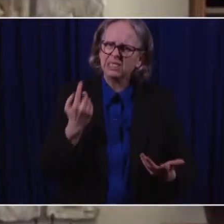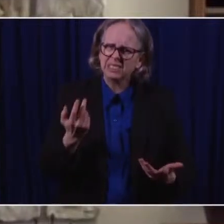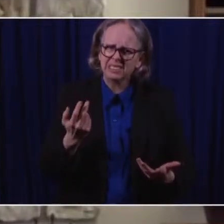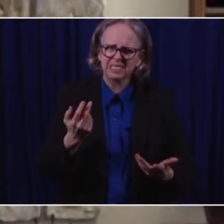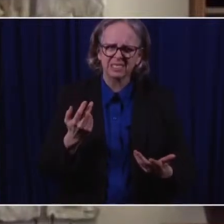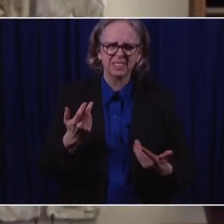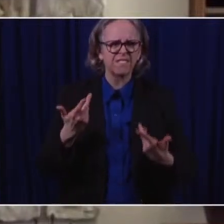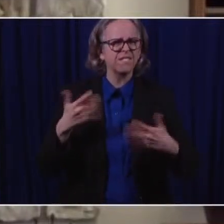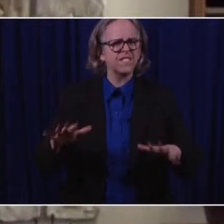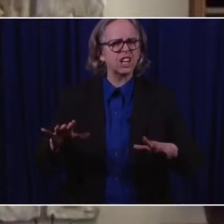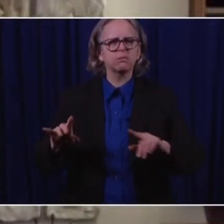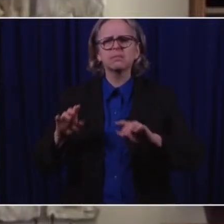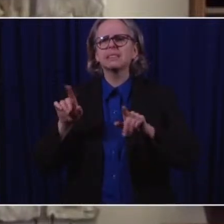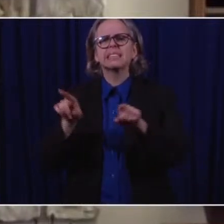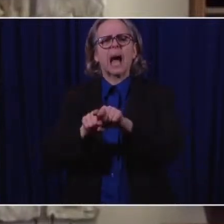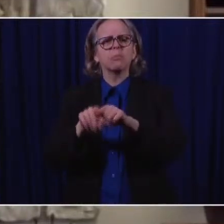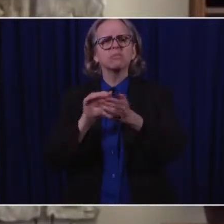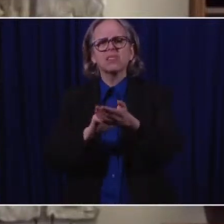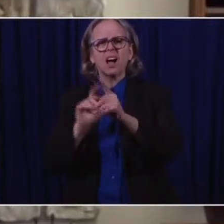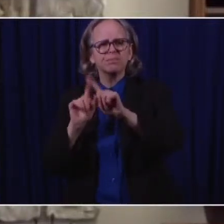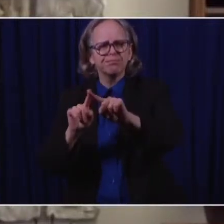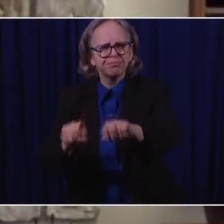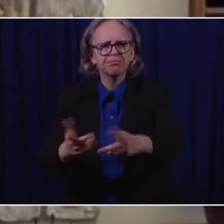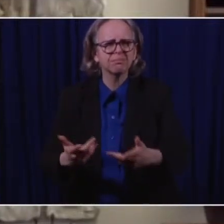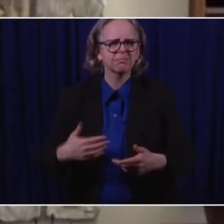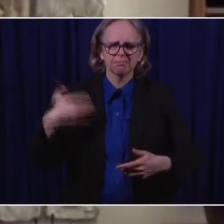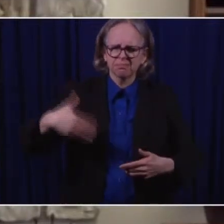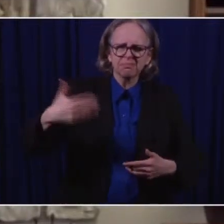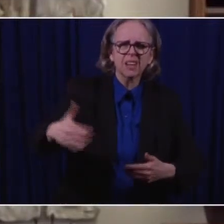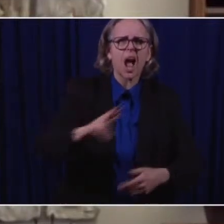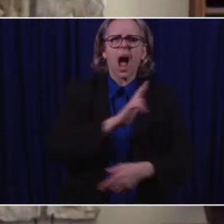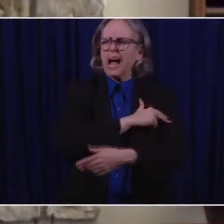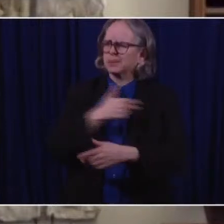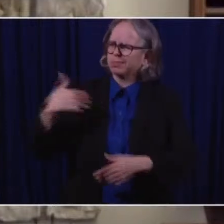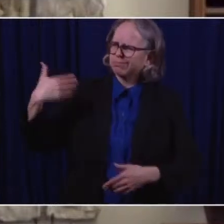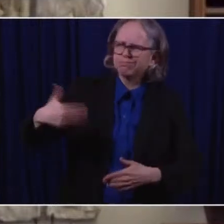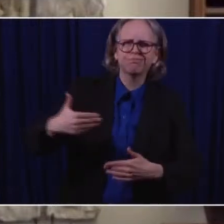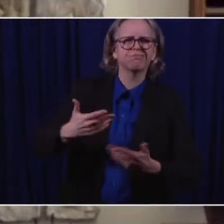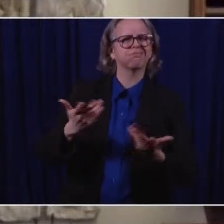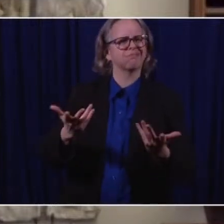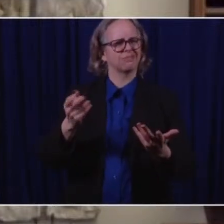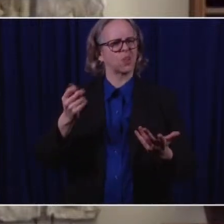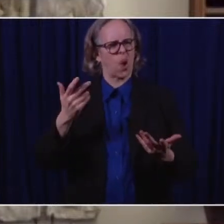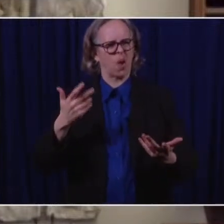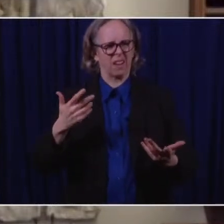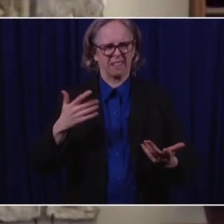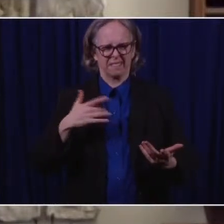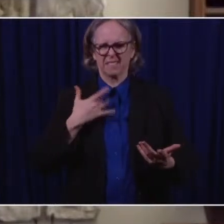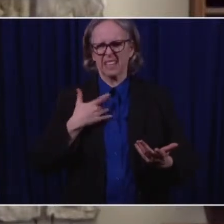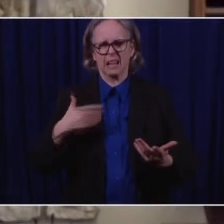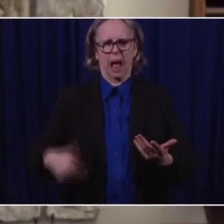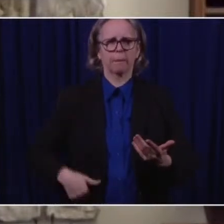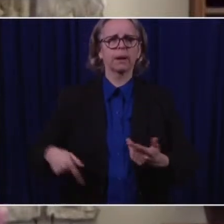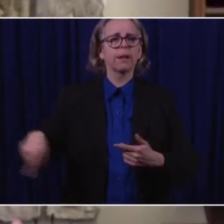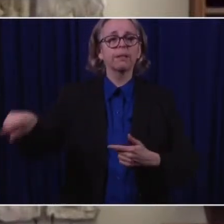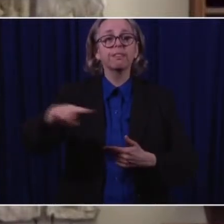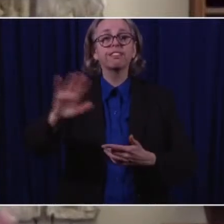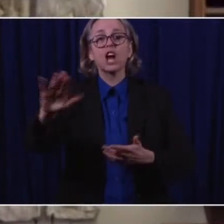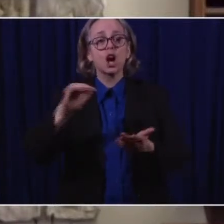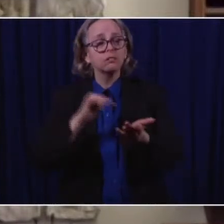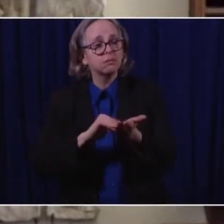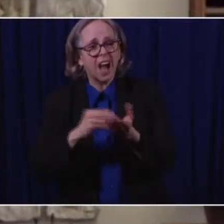Anybody who has these individuals in their system will be able to reach out directly to them, and we'll encourage them to reach out to your